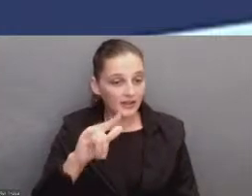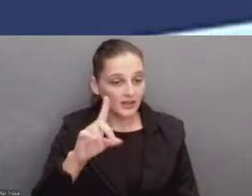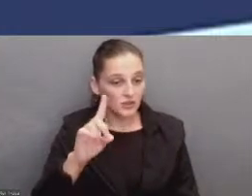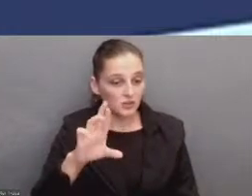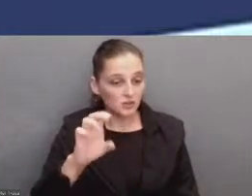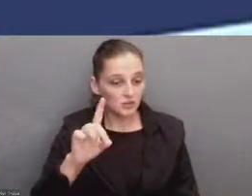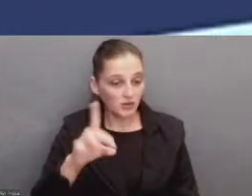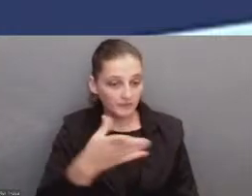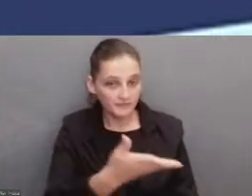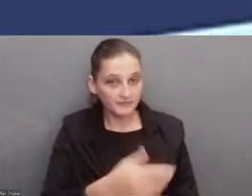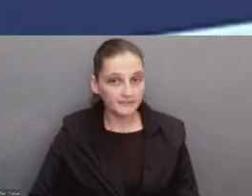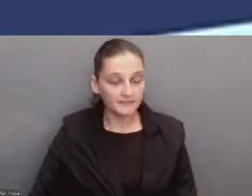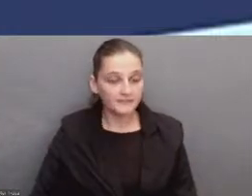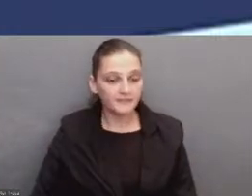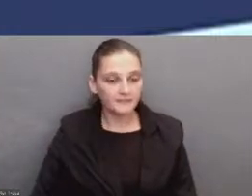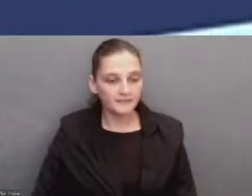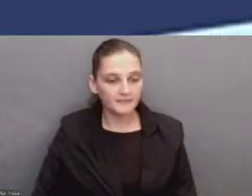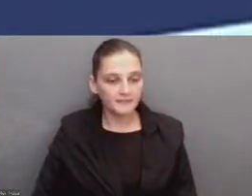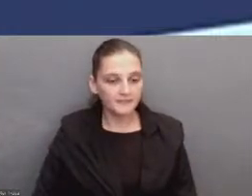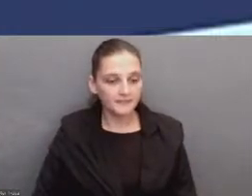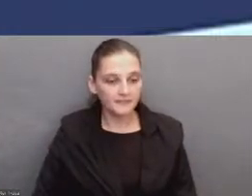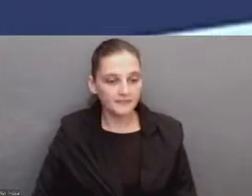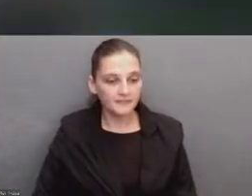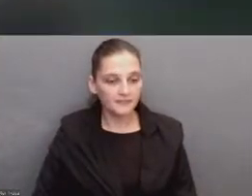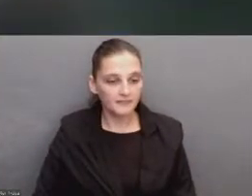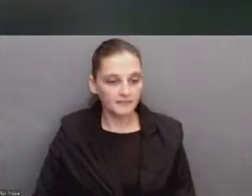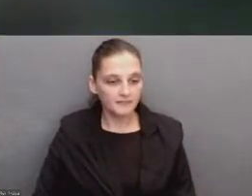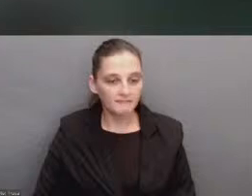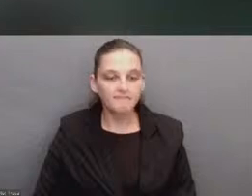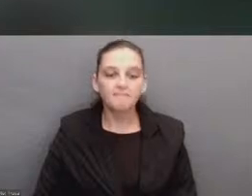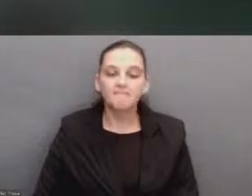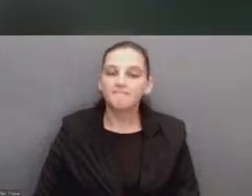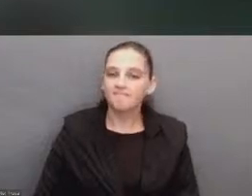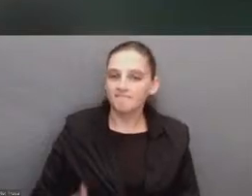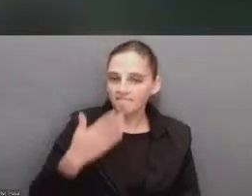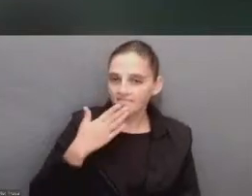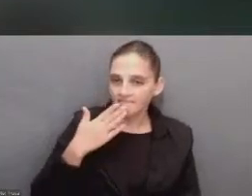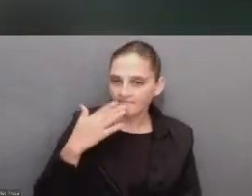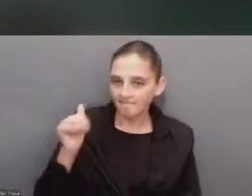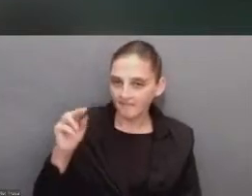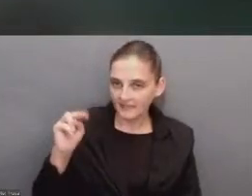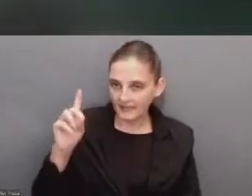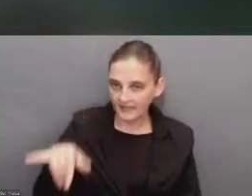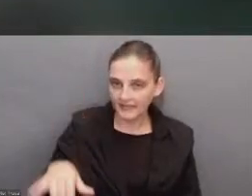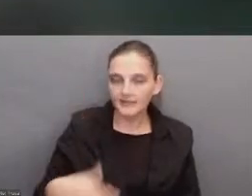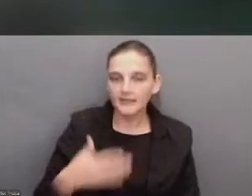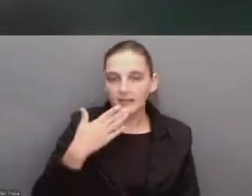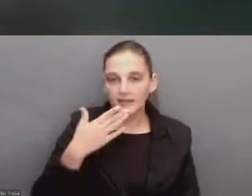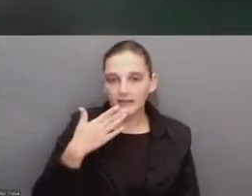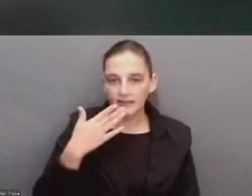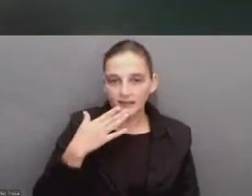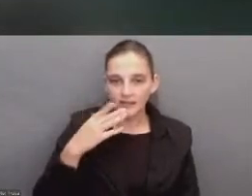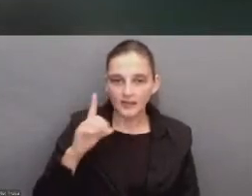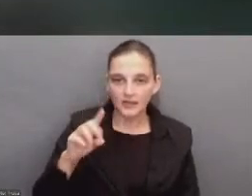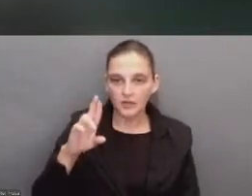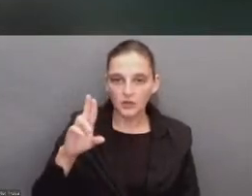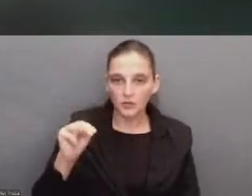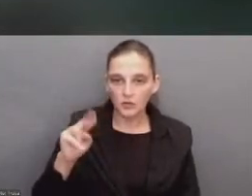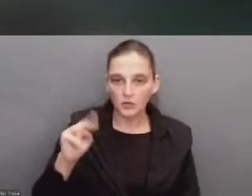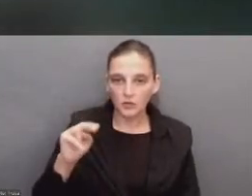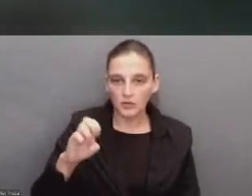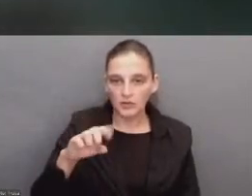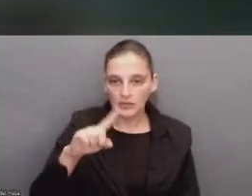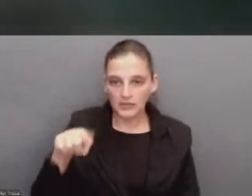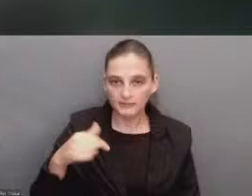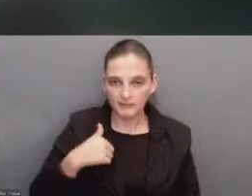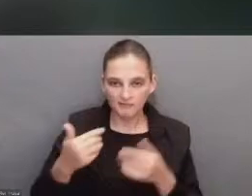Thank you, Andy, and thank you, Dr. Vivian Smith, for the opportunity to comment. I have a